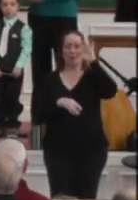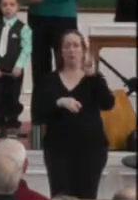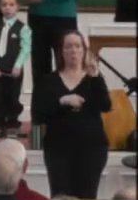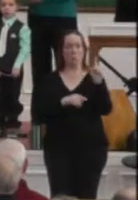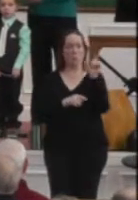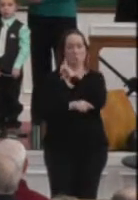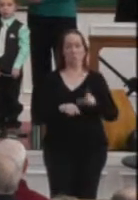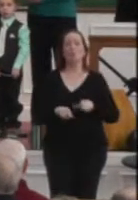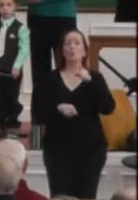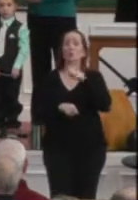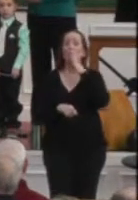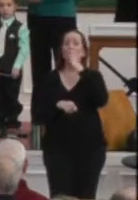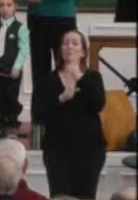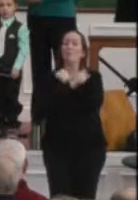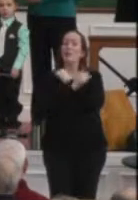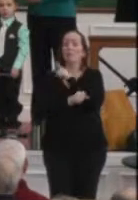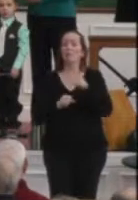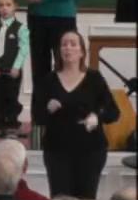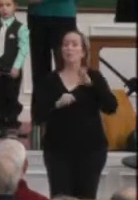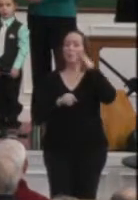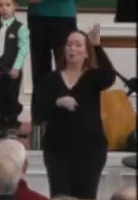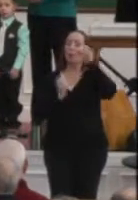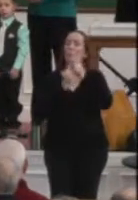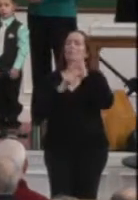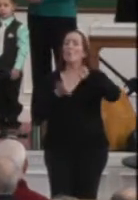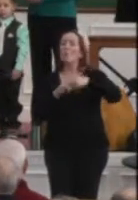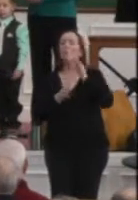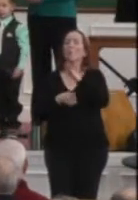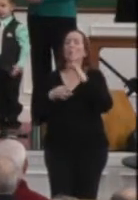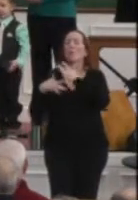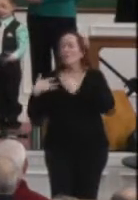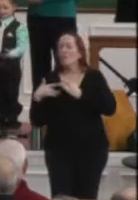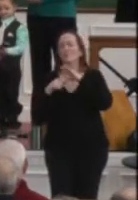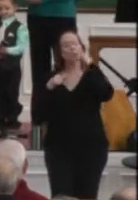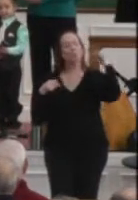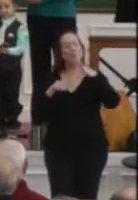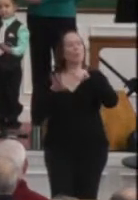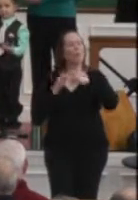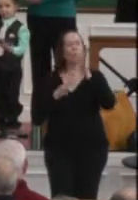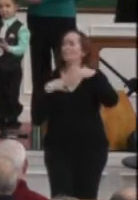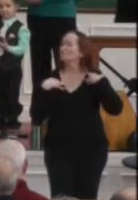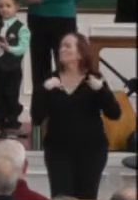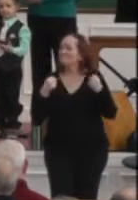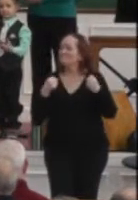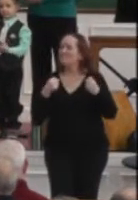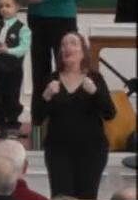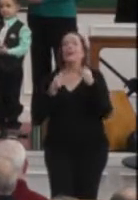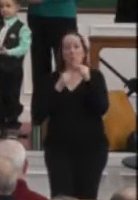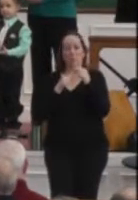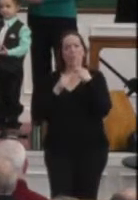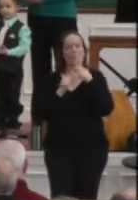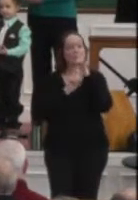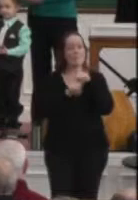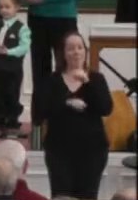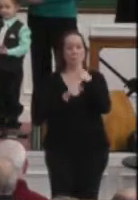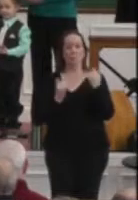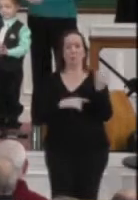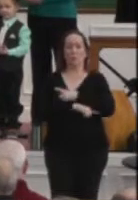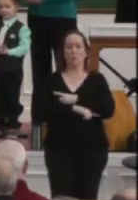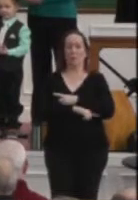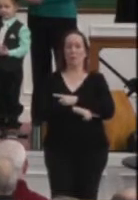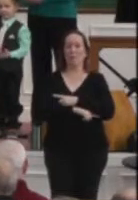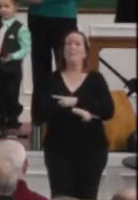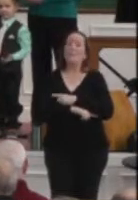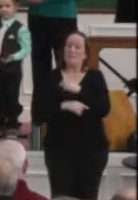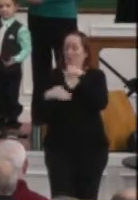shall love the Lord your God with all your heart, with all your soul, and with all your might. And these words which I command you this day shall be upon your